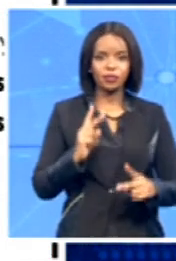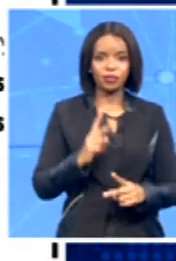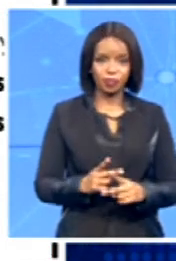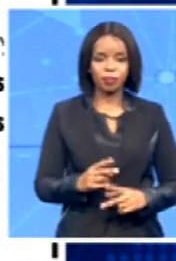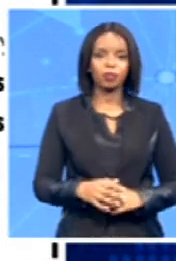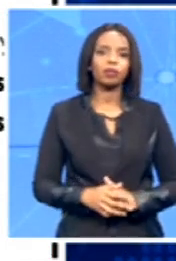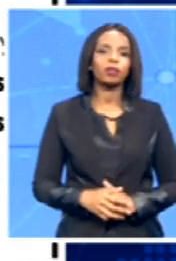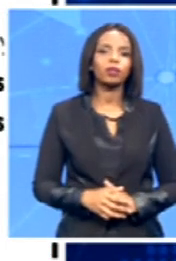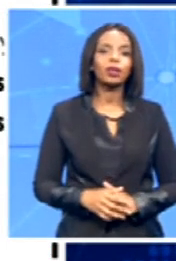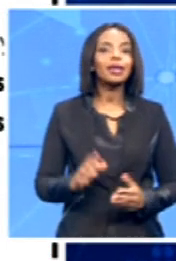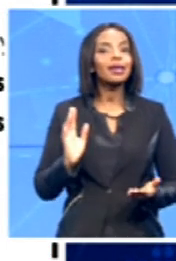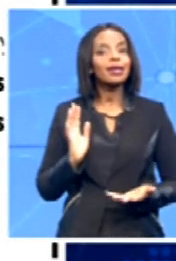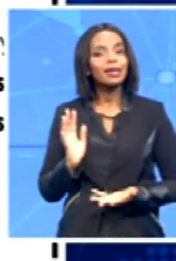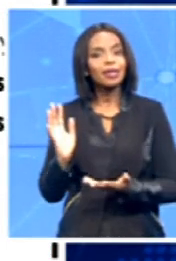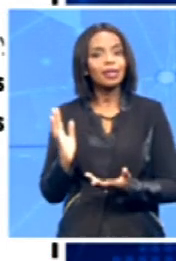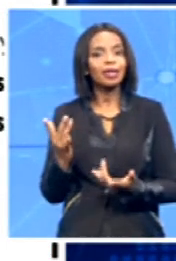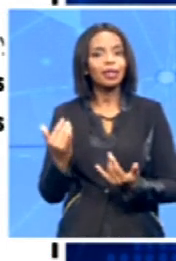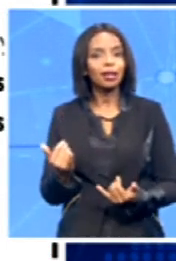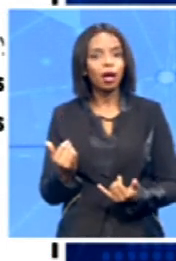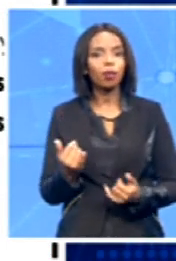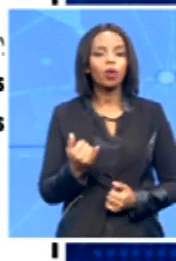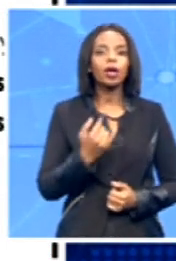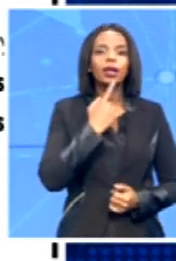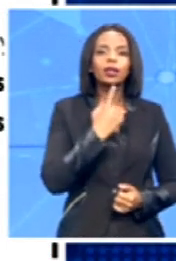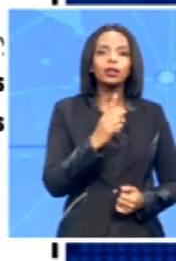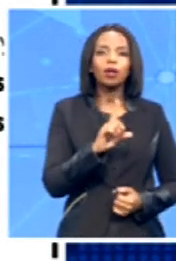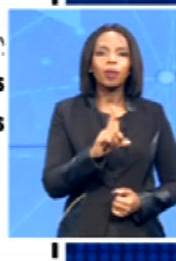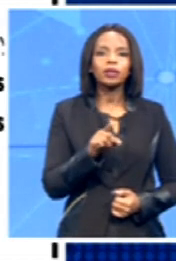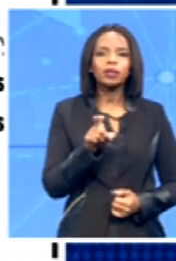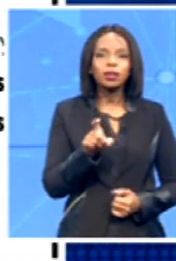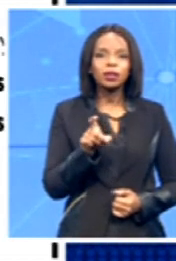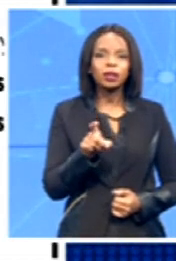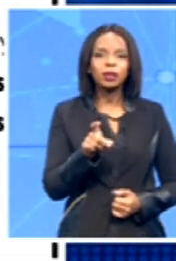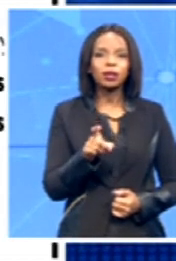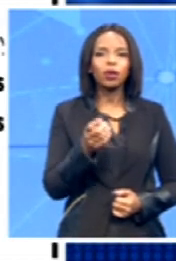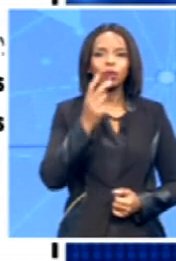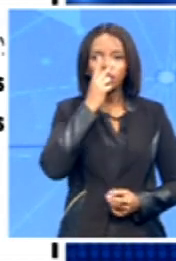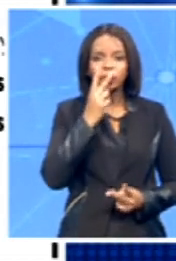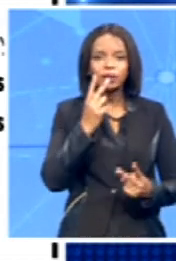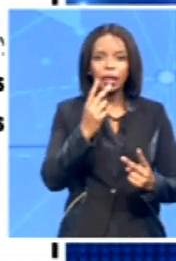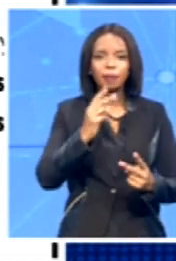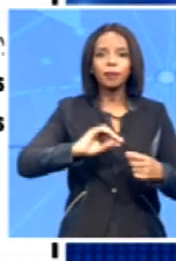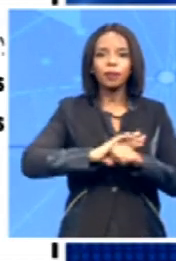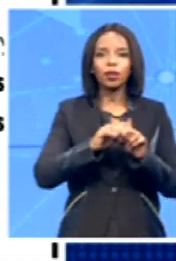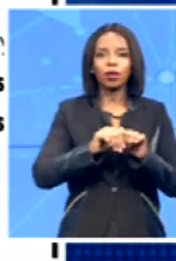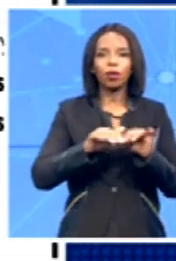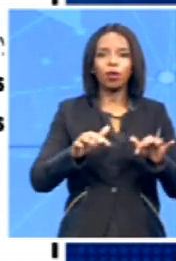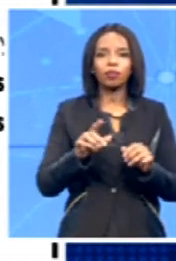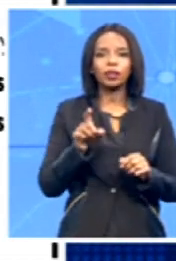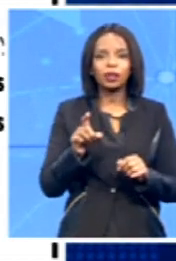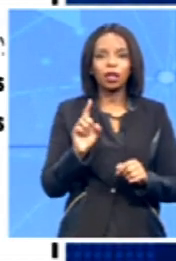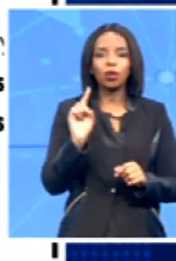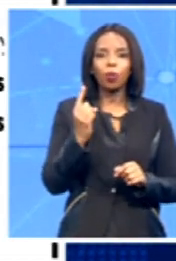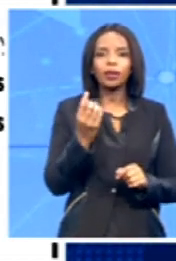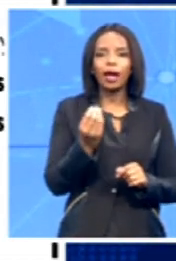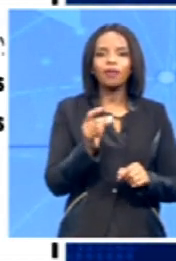full, but you will now see in the second bullet that COVID and PUIs and public sector hospitals only makes up 13%. So